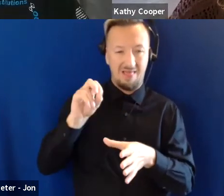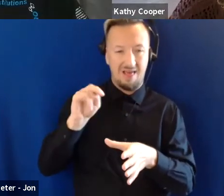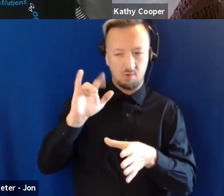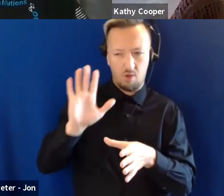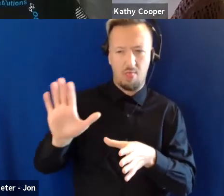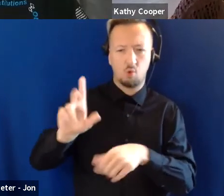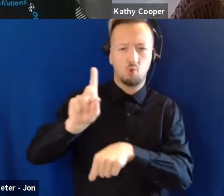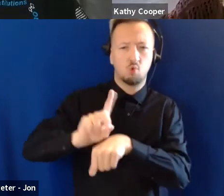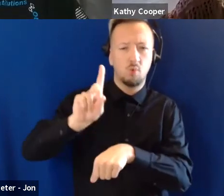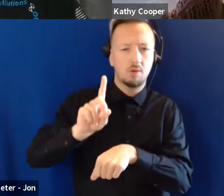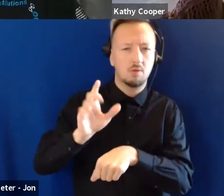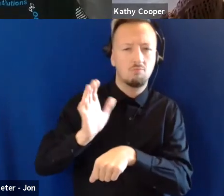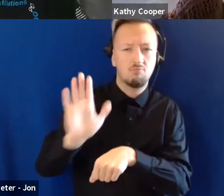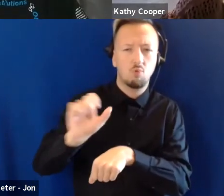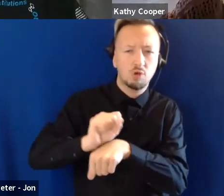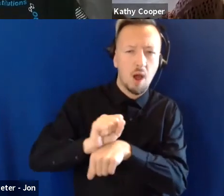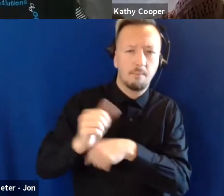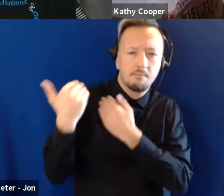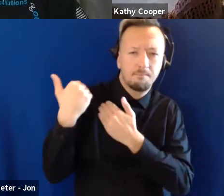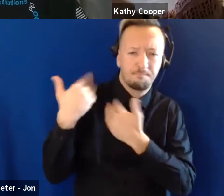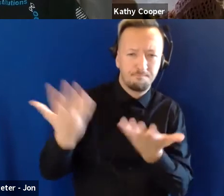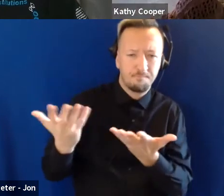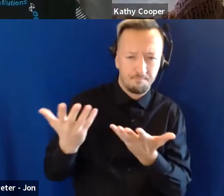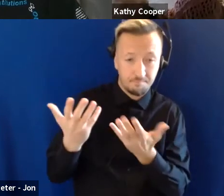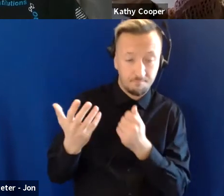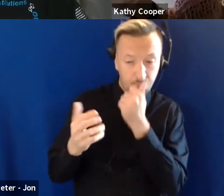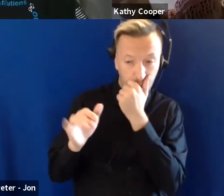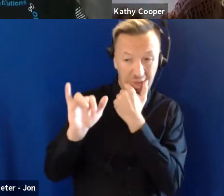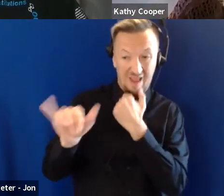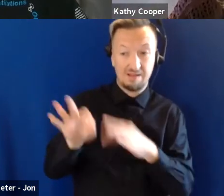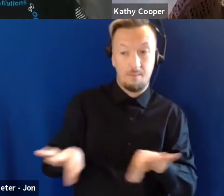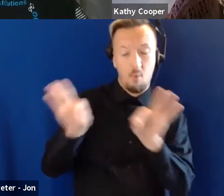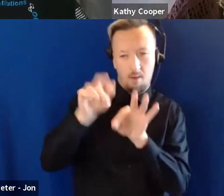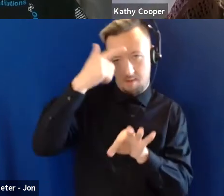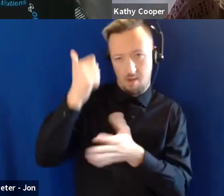as well, because it could clear up some questions or,